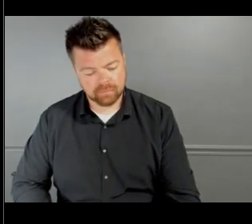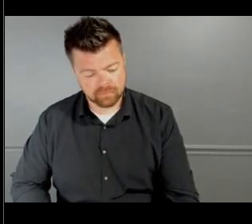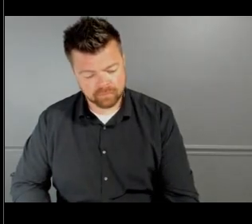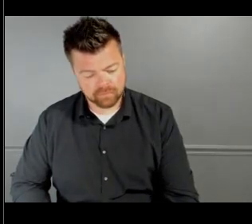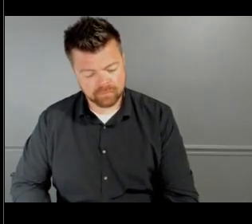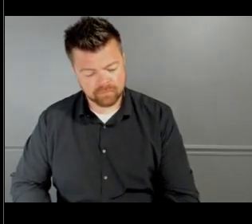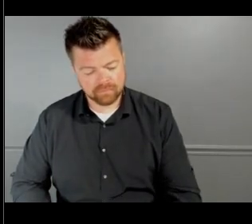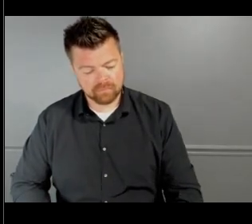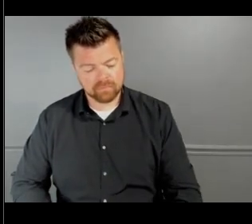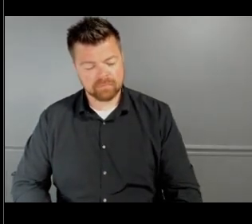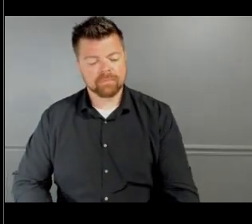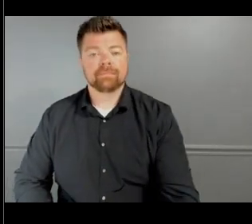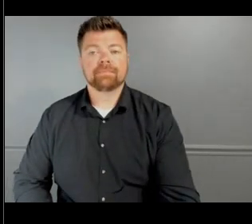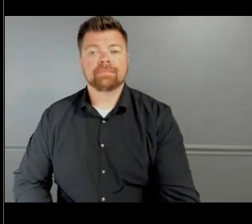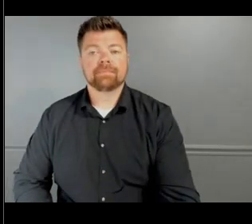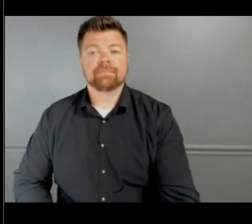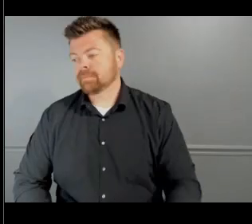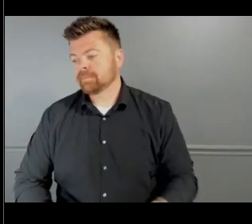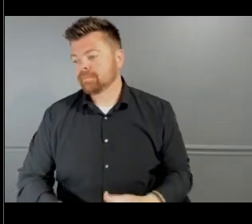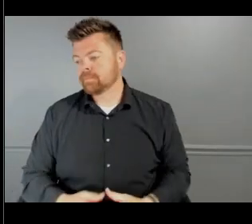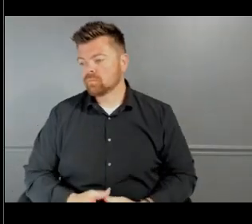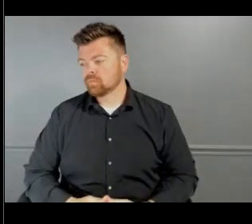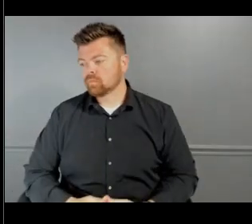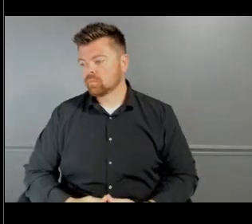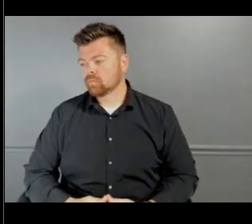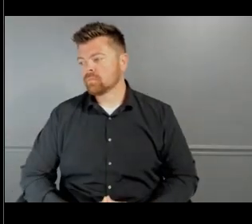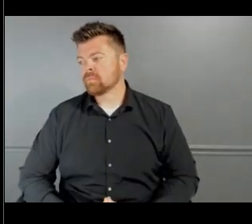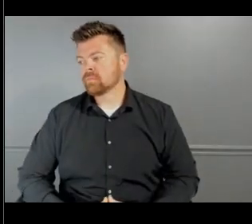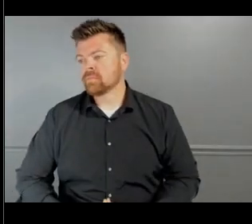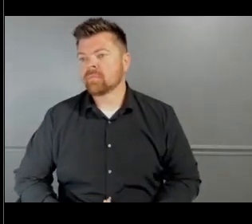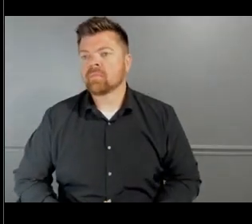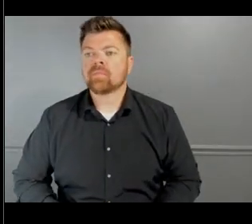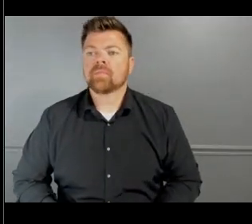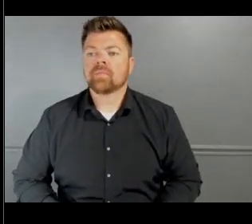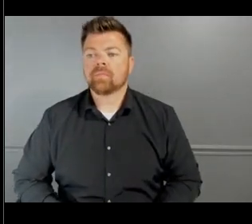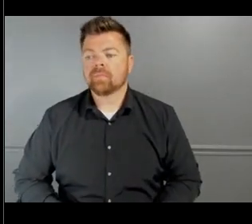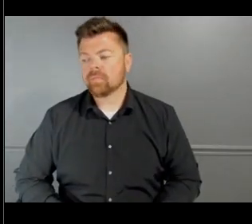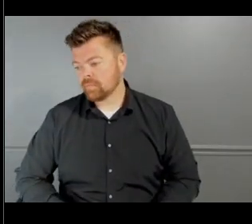All right, a few more moments to get your selections in.